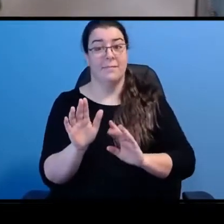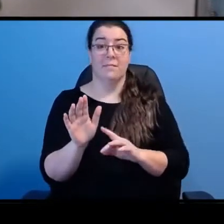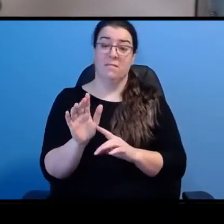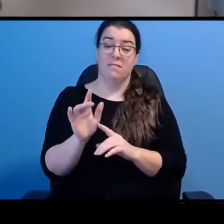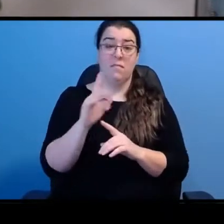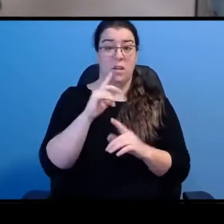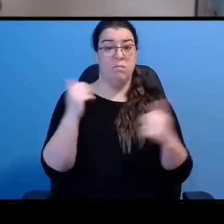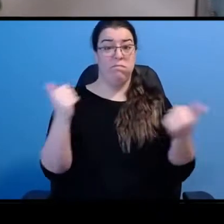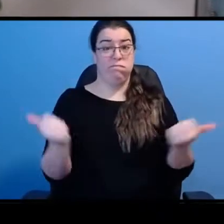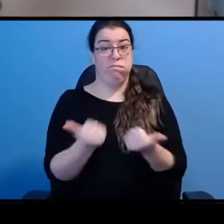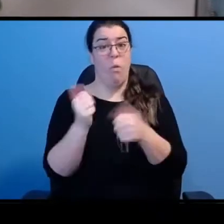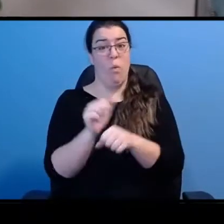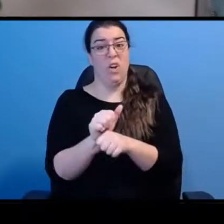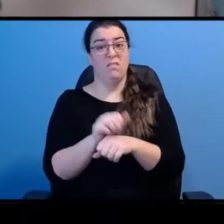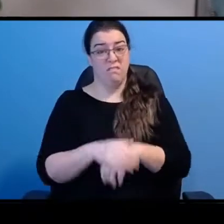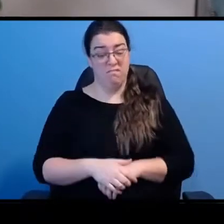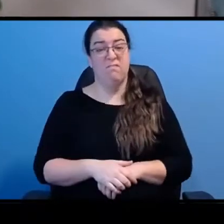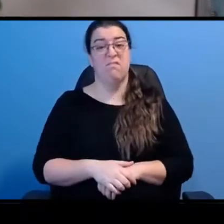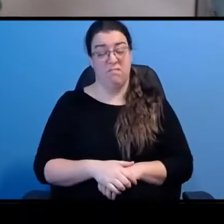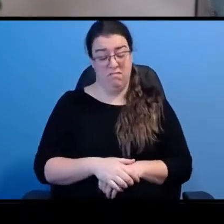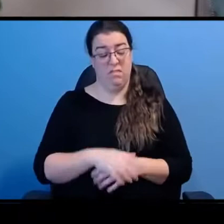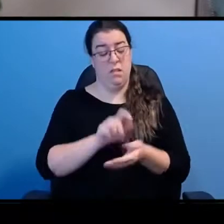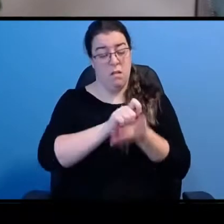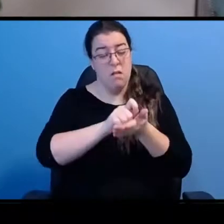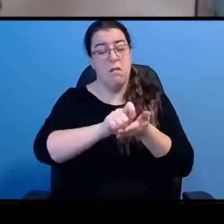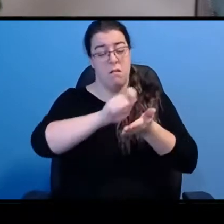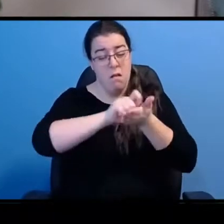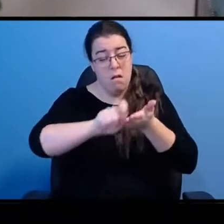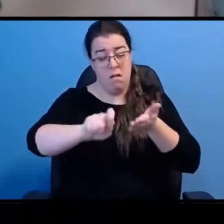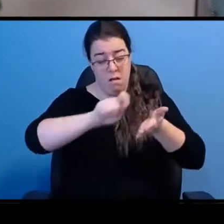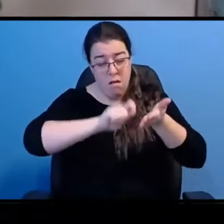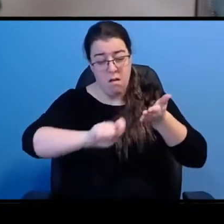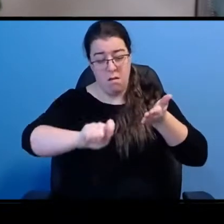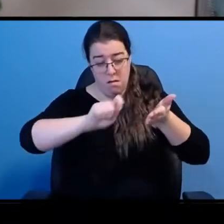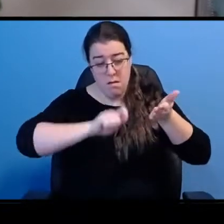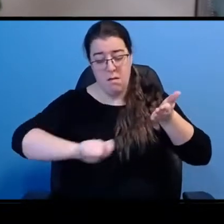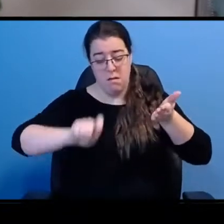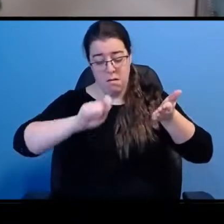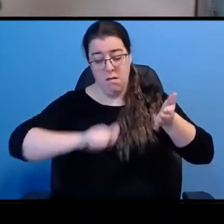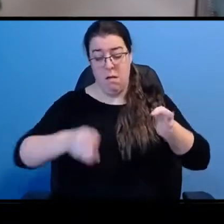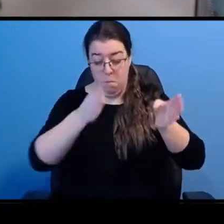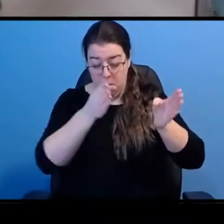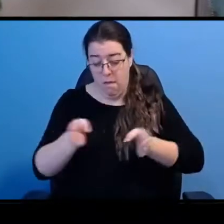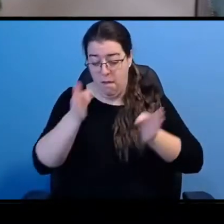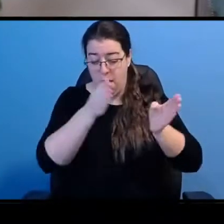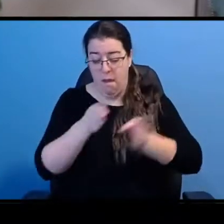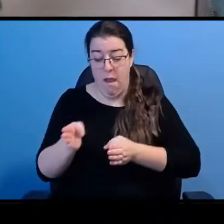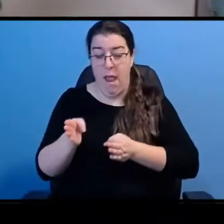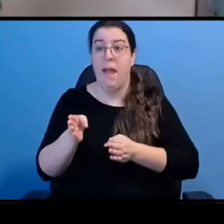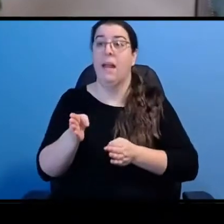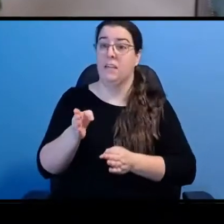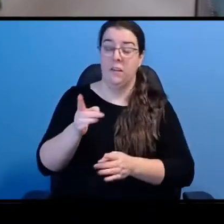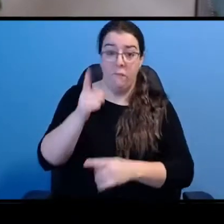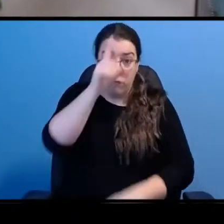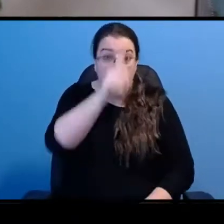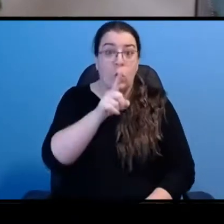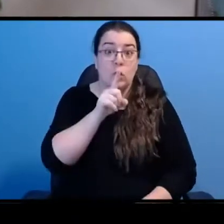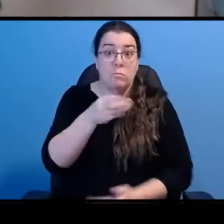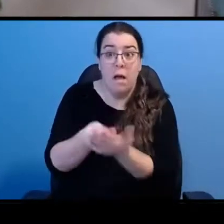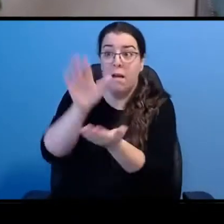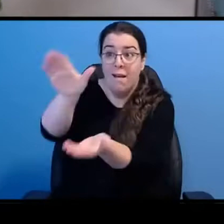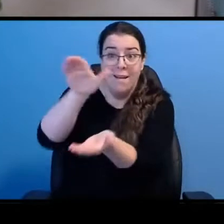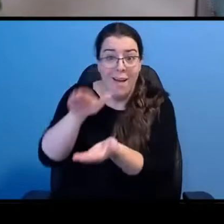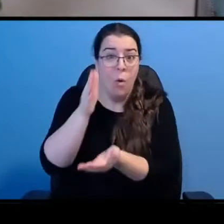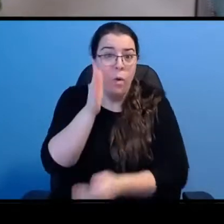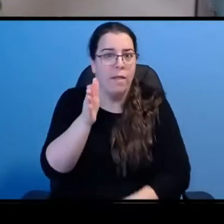guaranteed outcome. So, you can write the greatest grant, but you'll never be